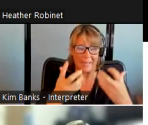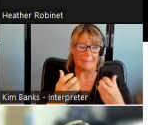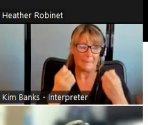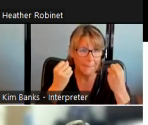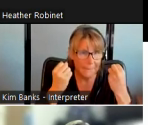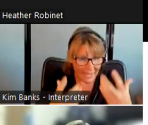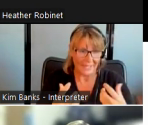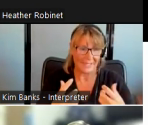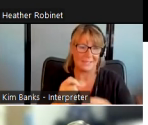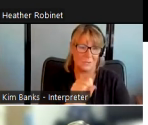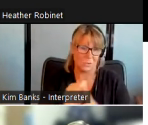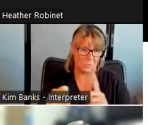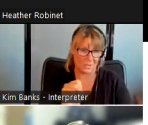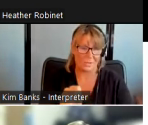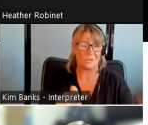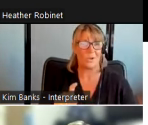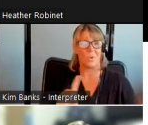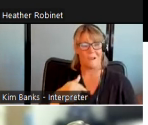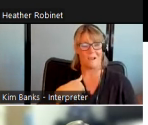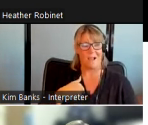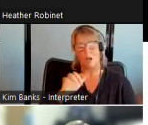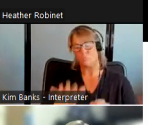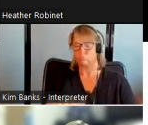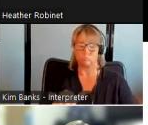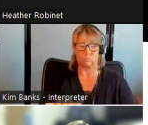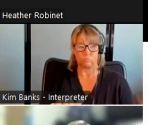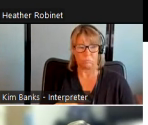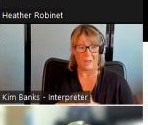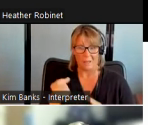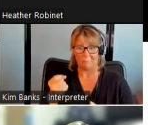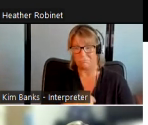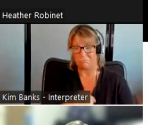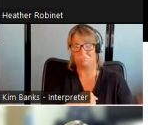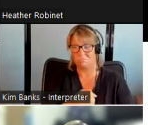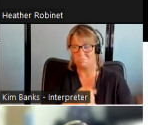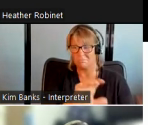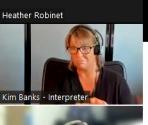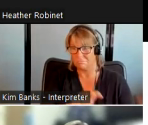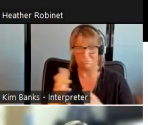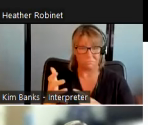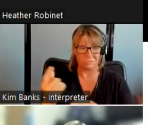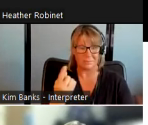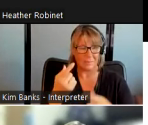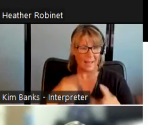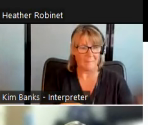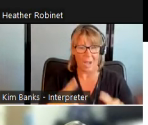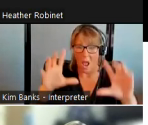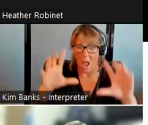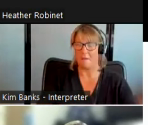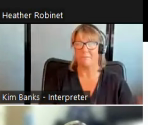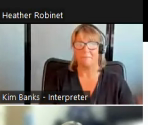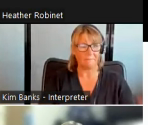times being in the system and having something happen, having a glitch happen, having it shut